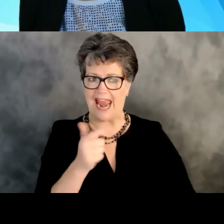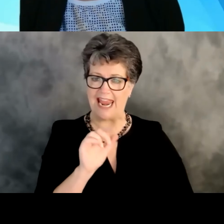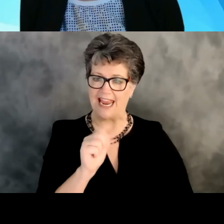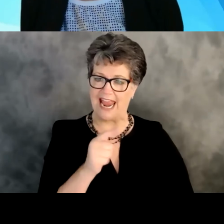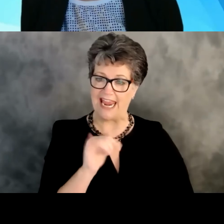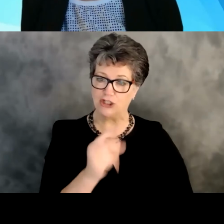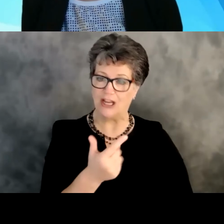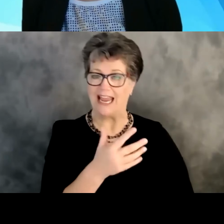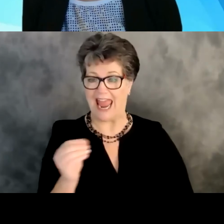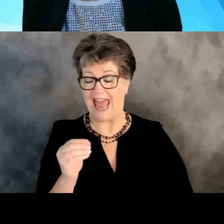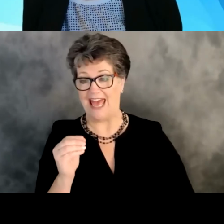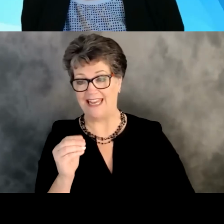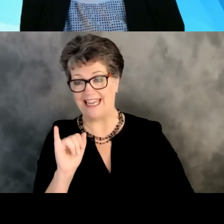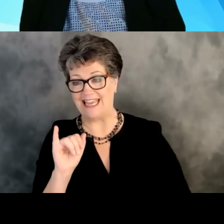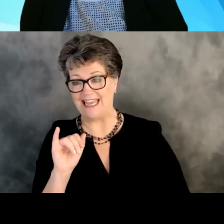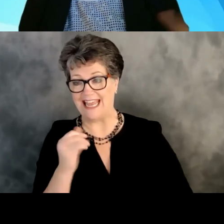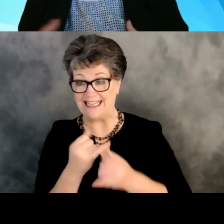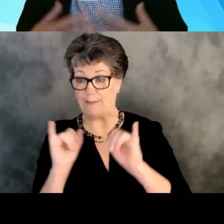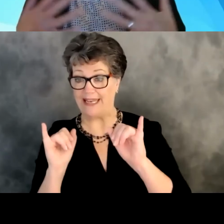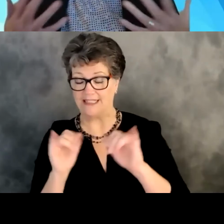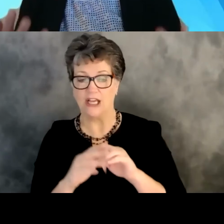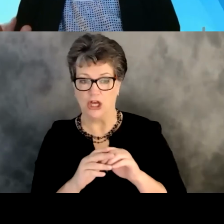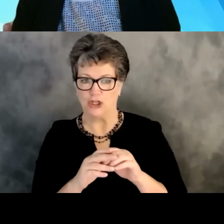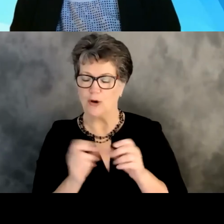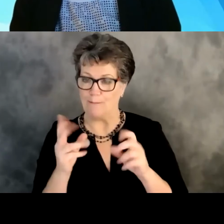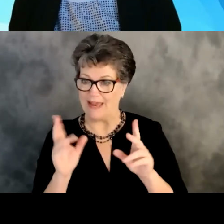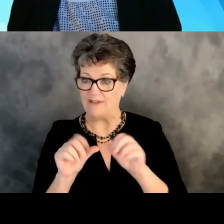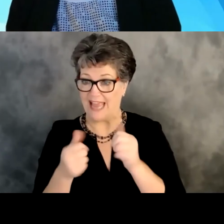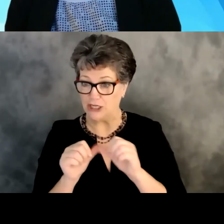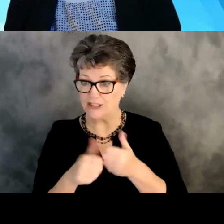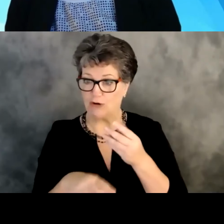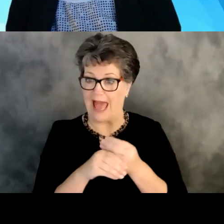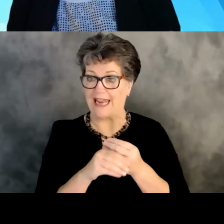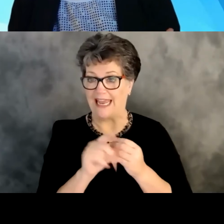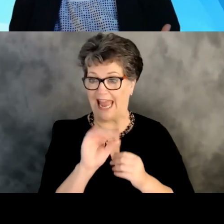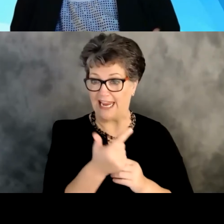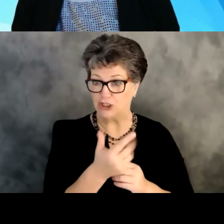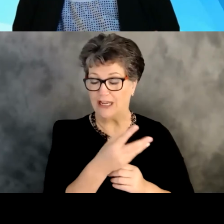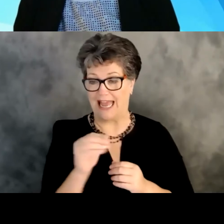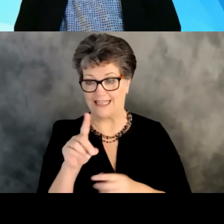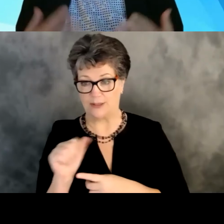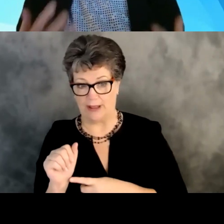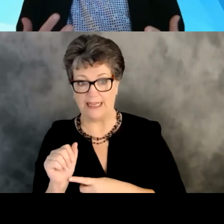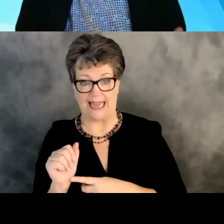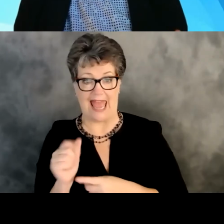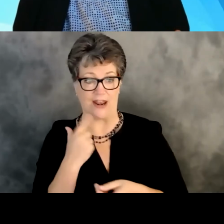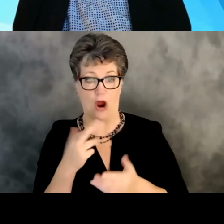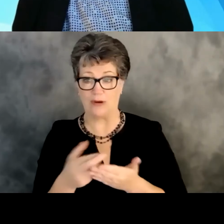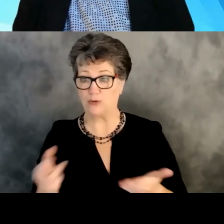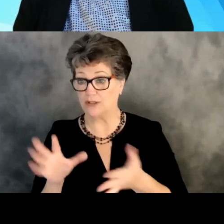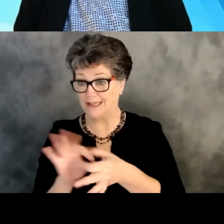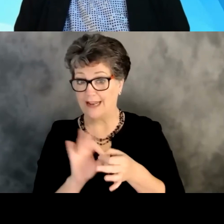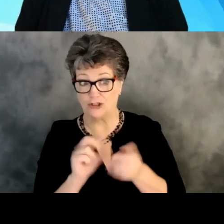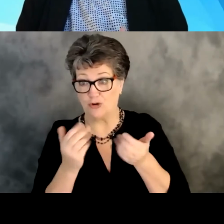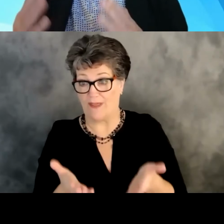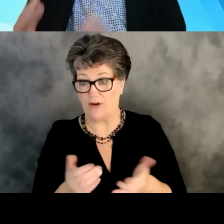Many folks are bringing aging and disability together. And of course, our aging and disability resource connections are there. You are correct.